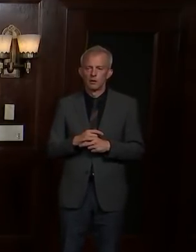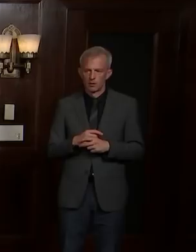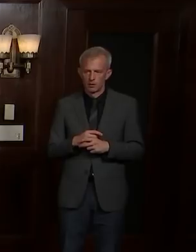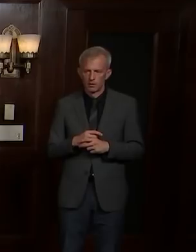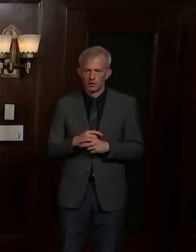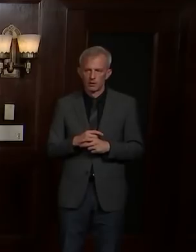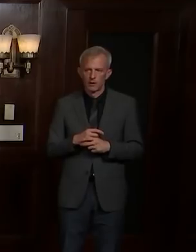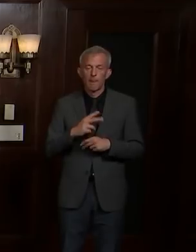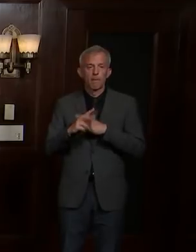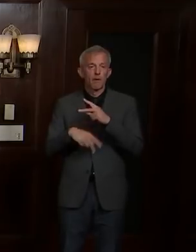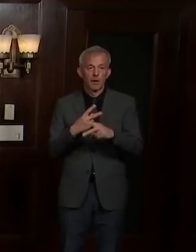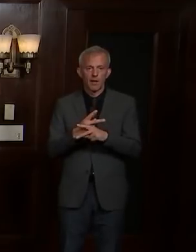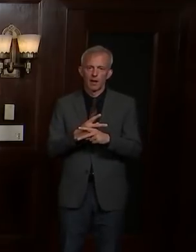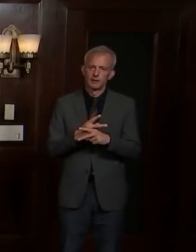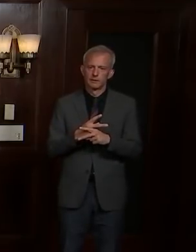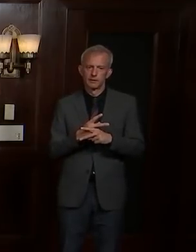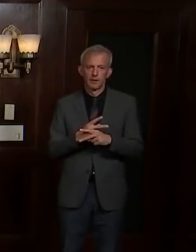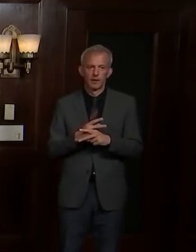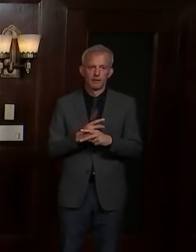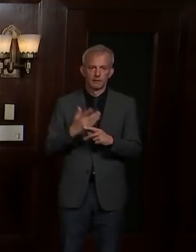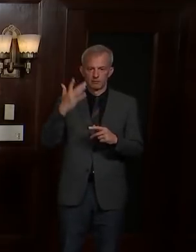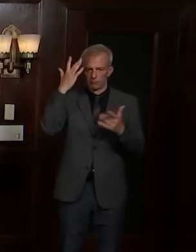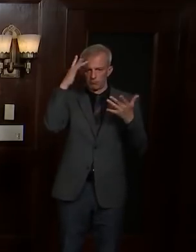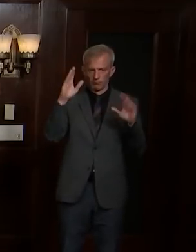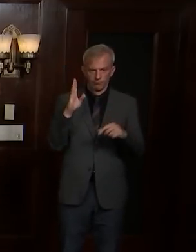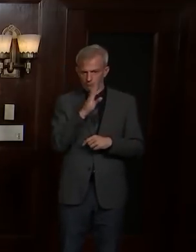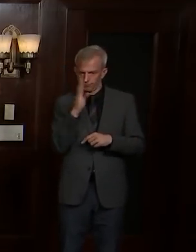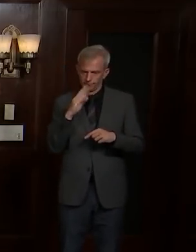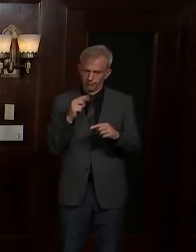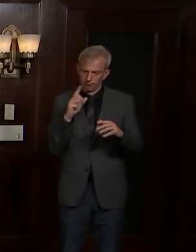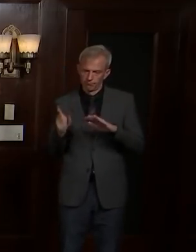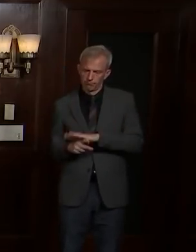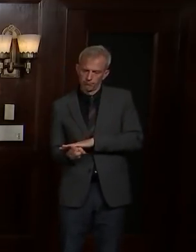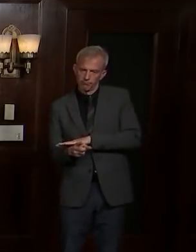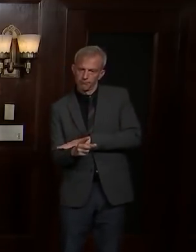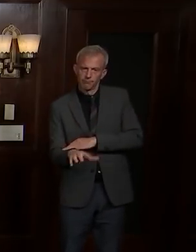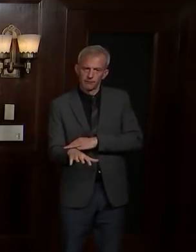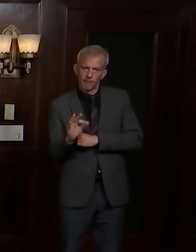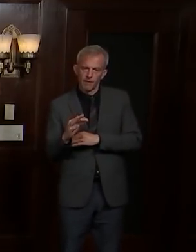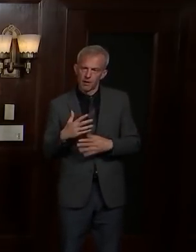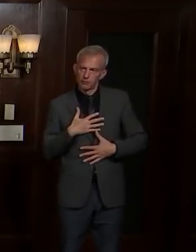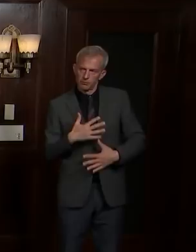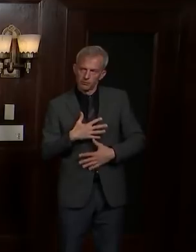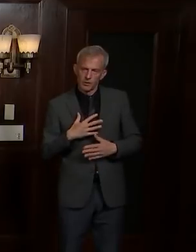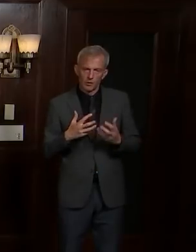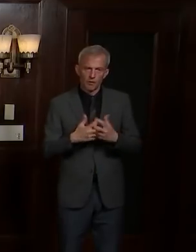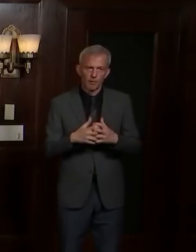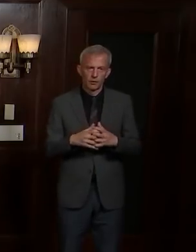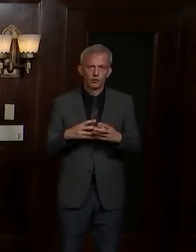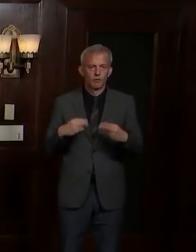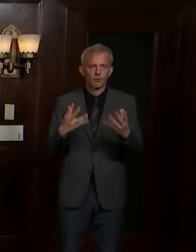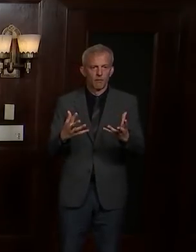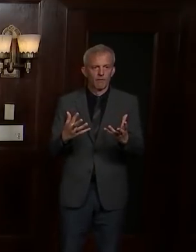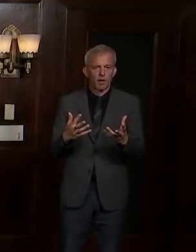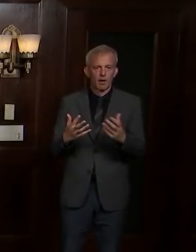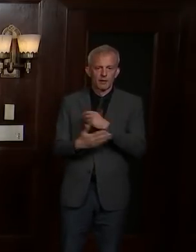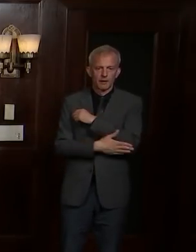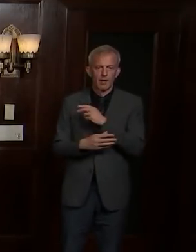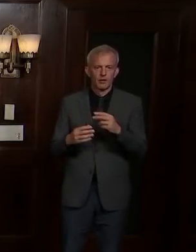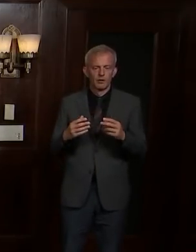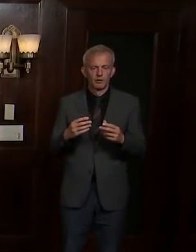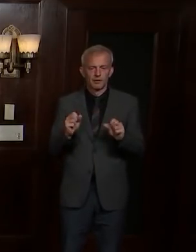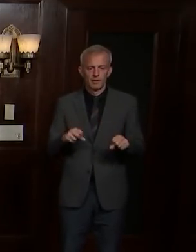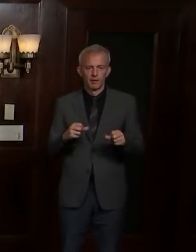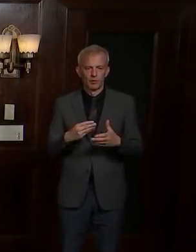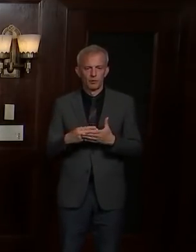find ventilators that the county or the city can buy to provide hospitals with more ventilators when they might be needed? And